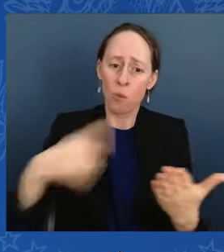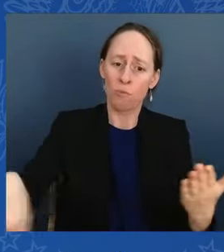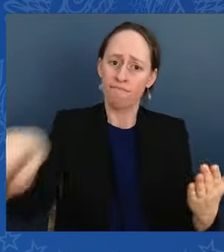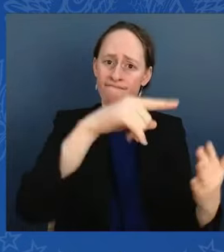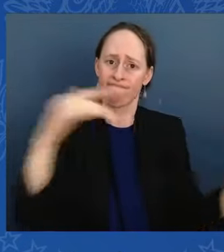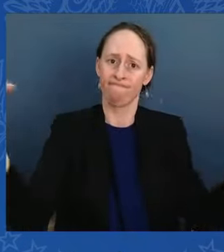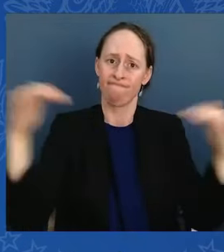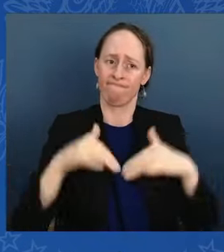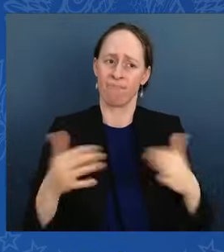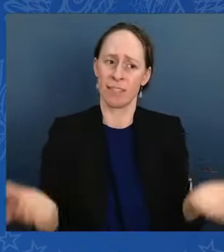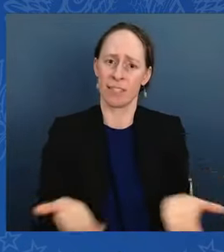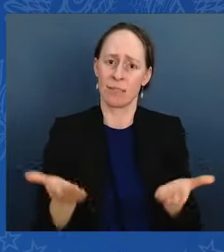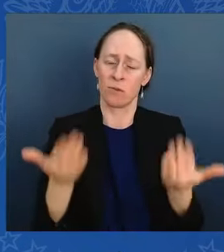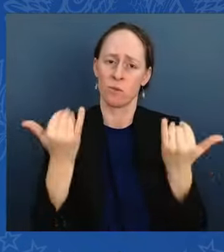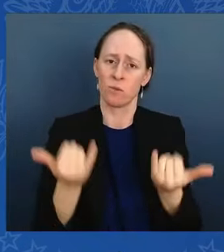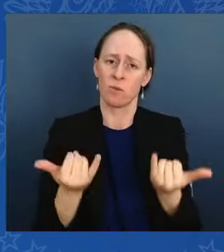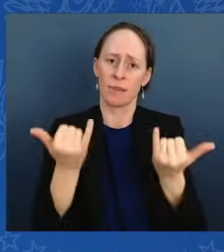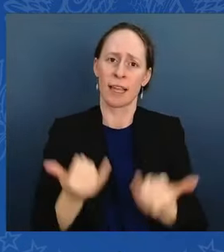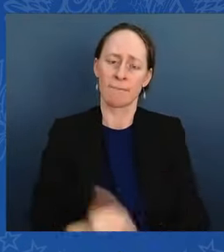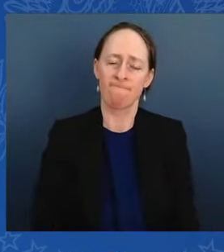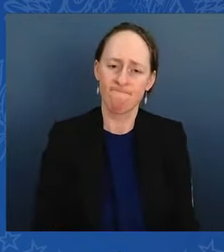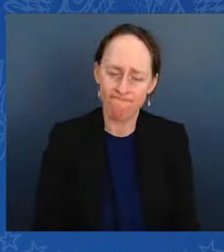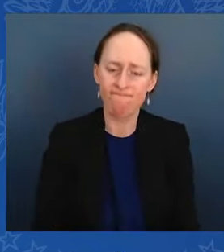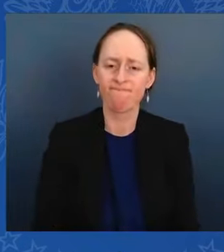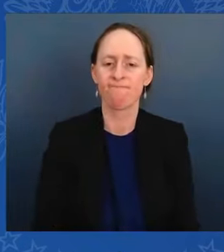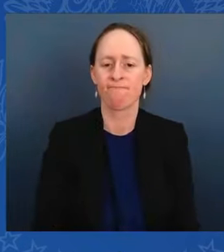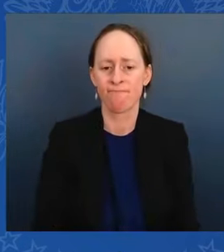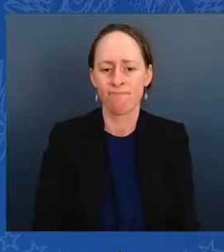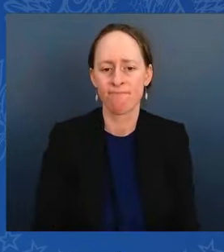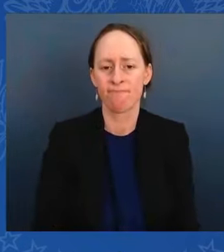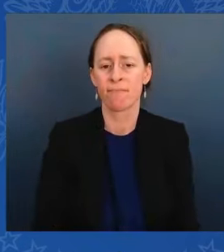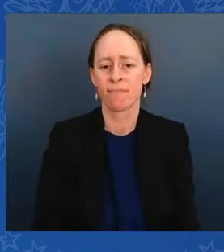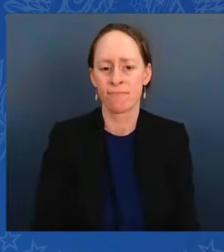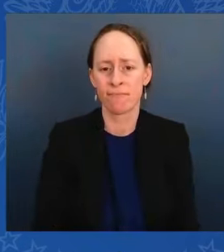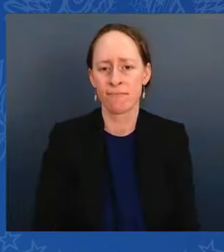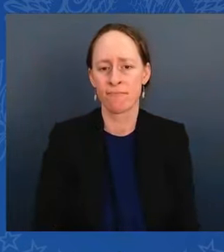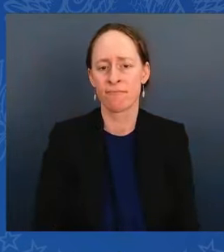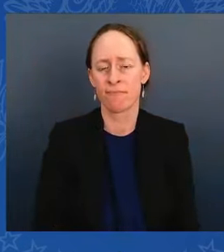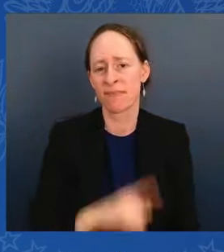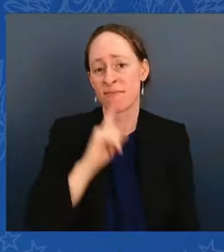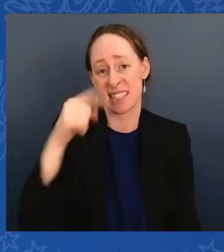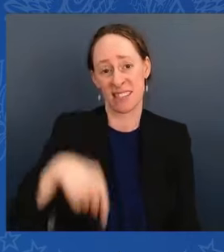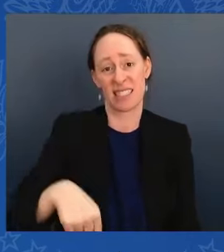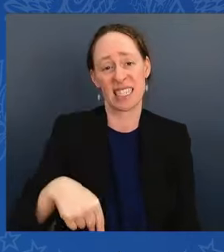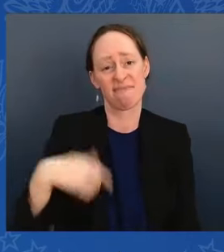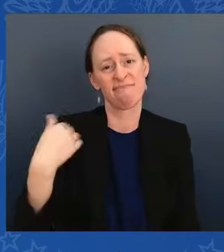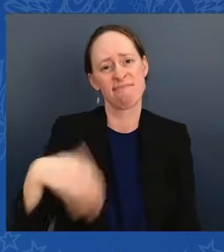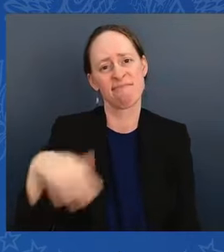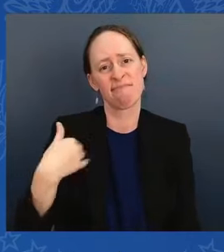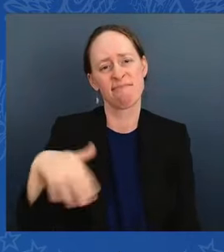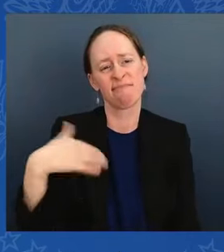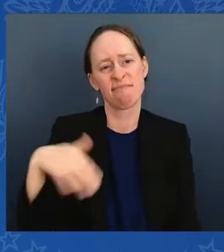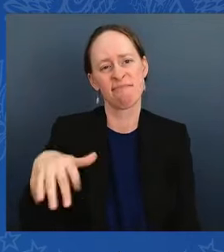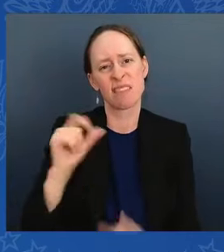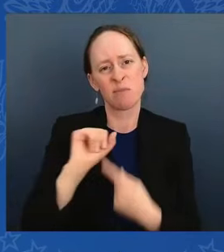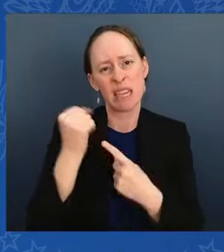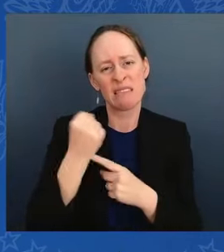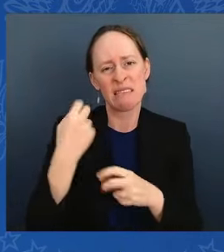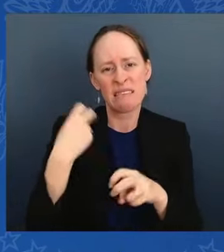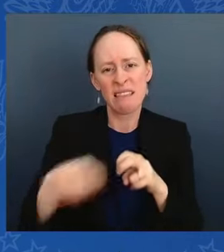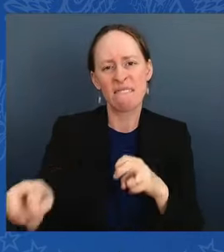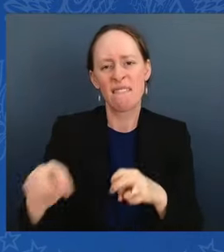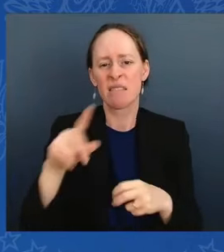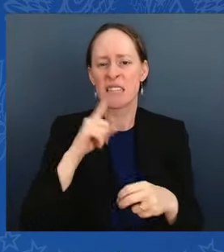So it's a difficult situation. You know, it's been a struggle, a mighty struggle.